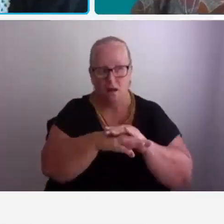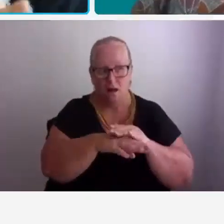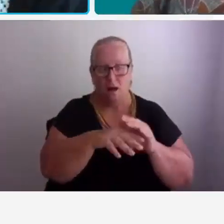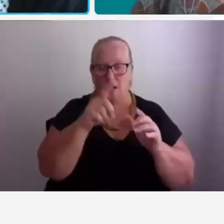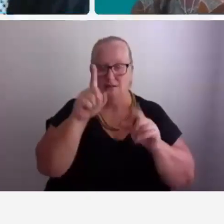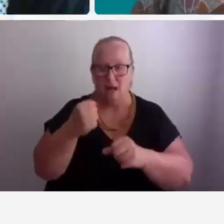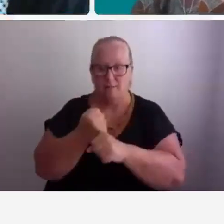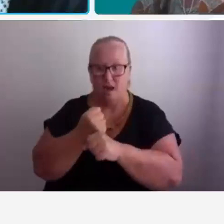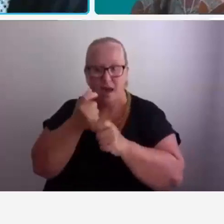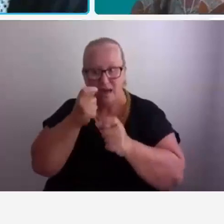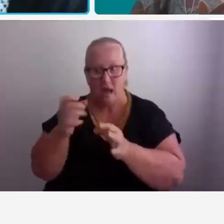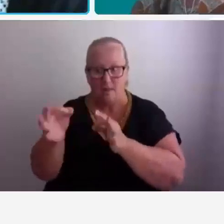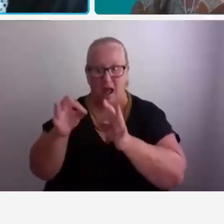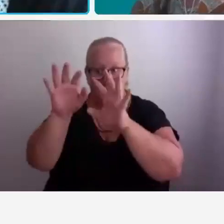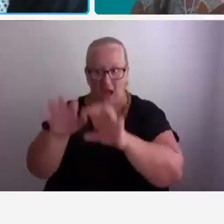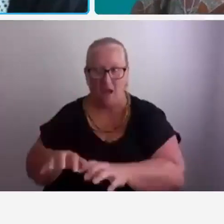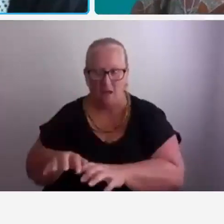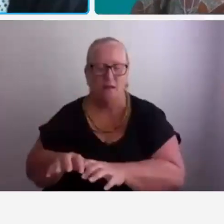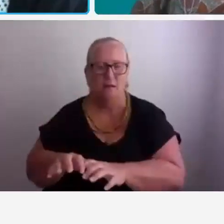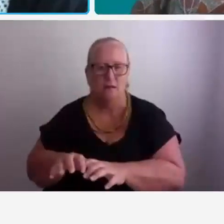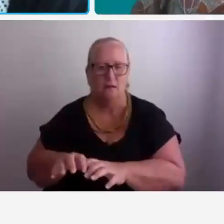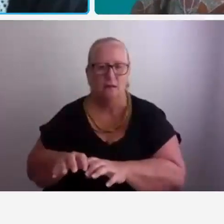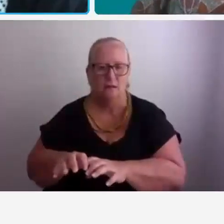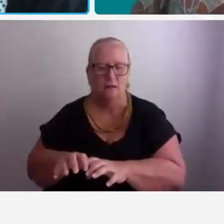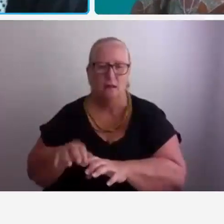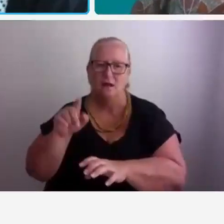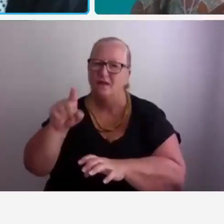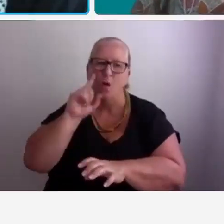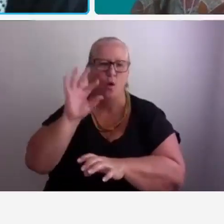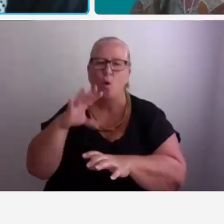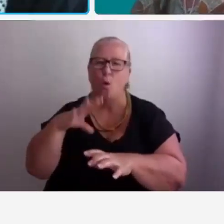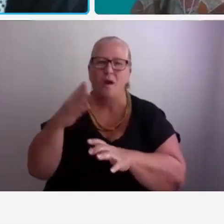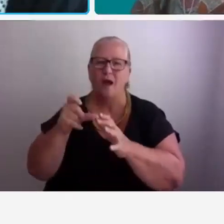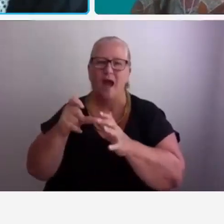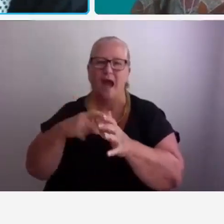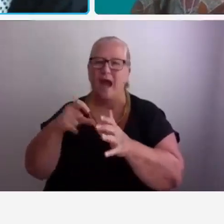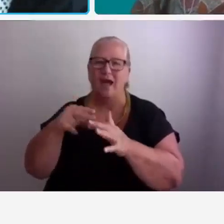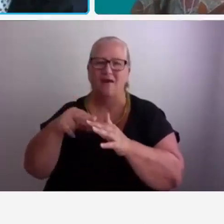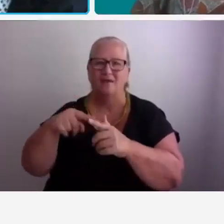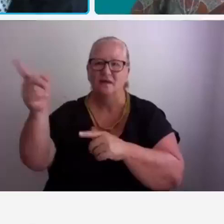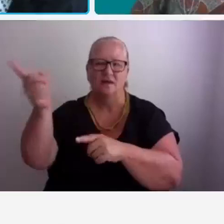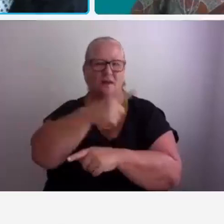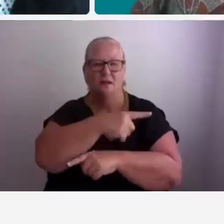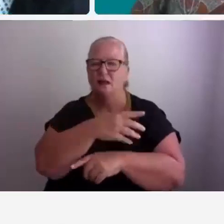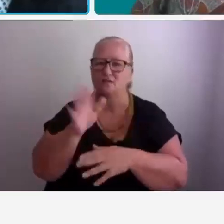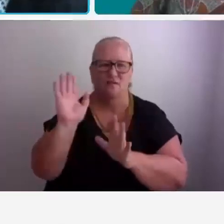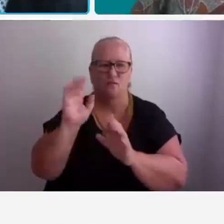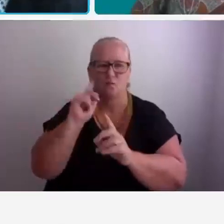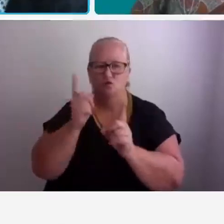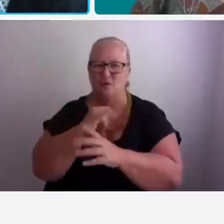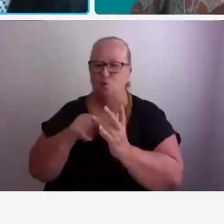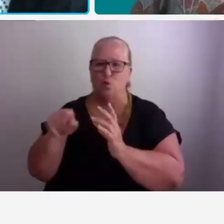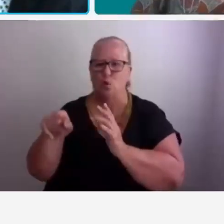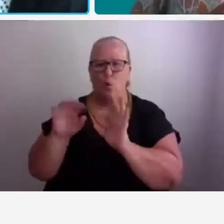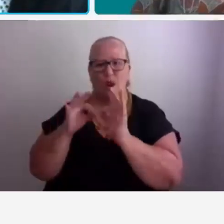won't be required. That won't naturally flow from ACFI anymore. Is there anything